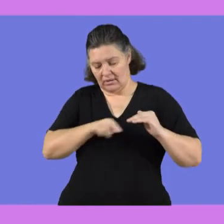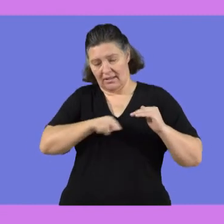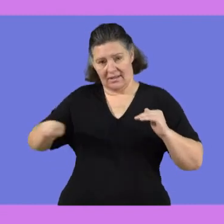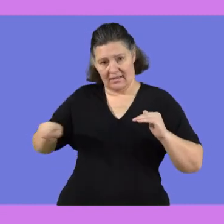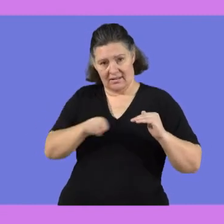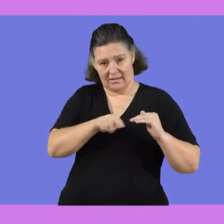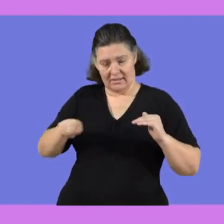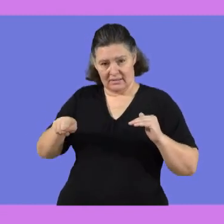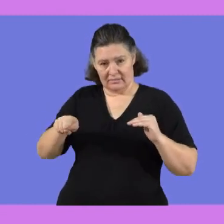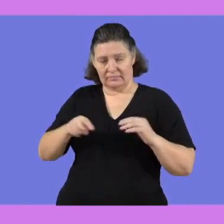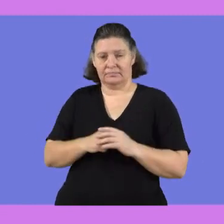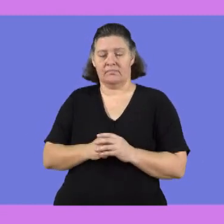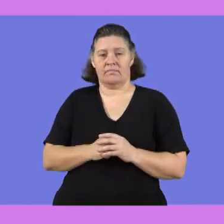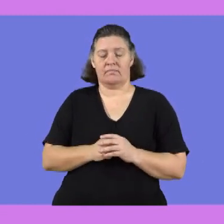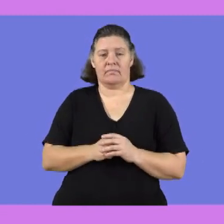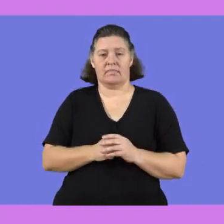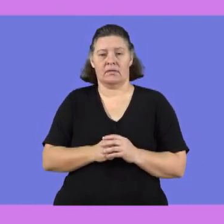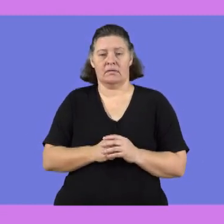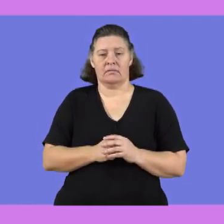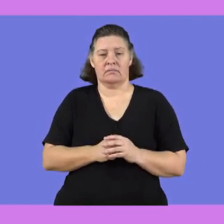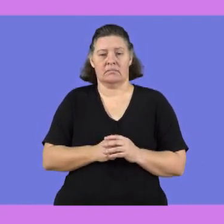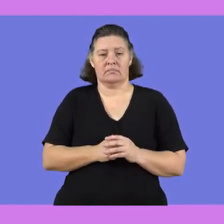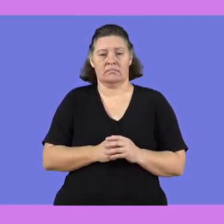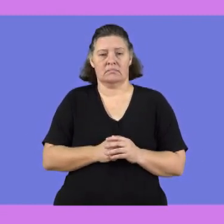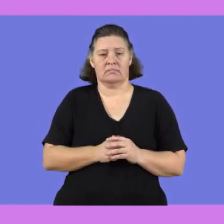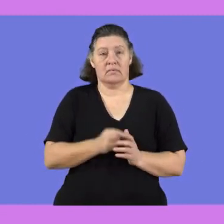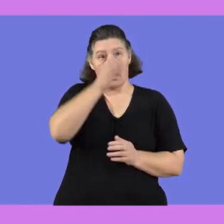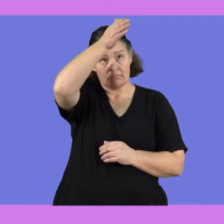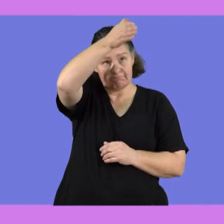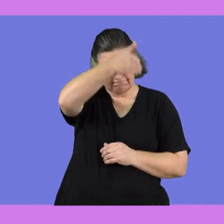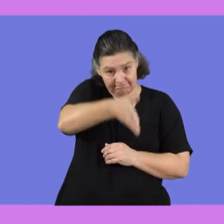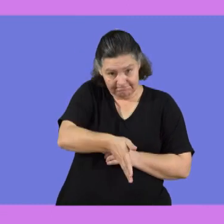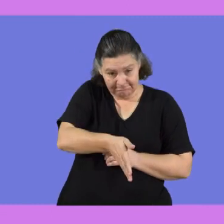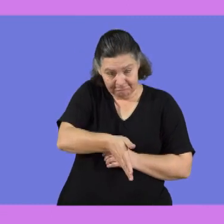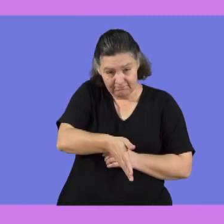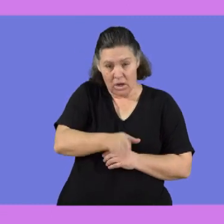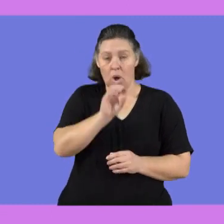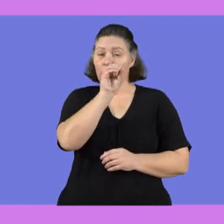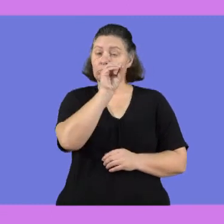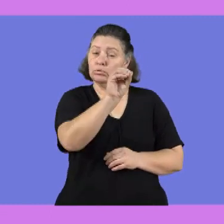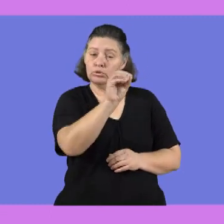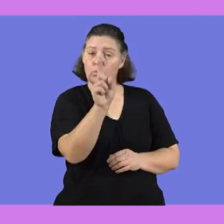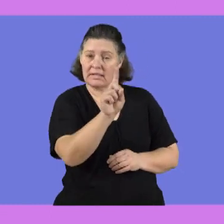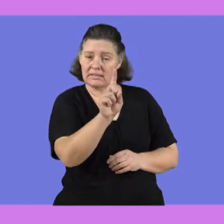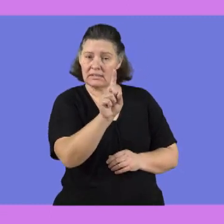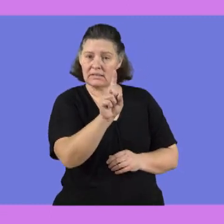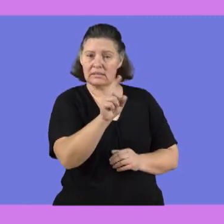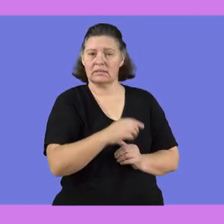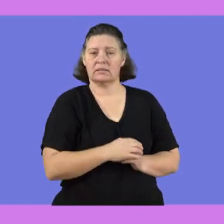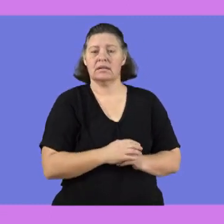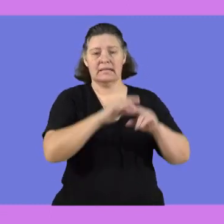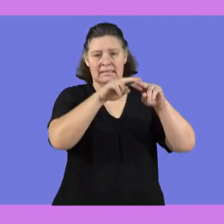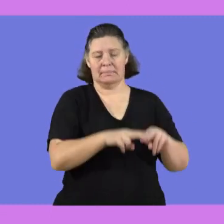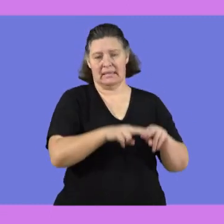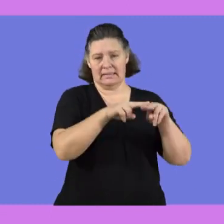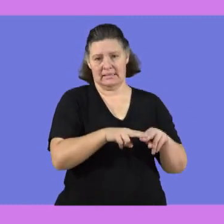independent variable. And then in the vertical,